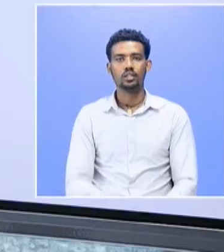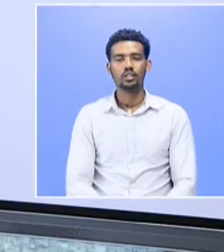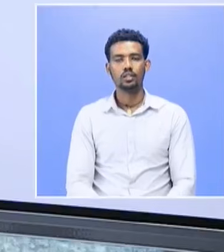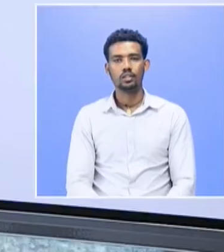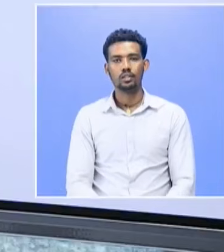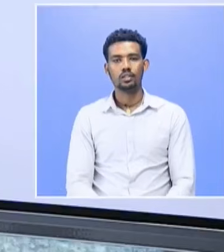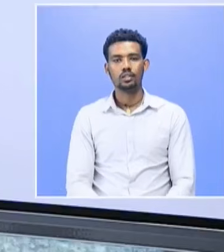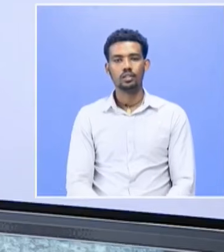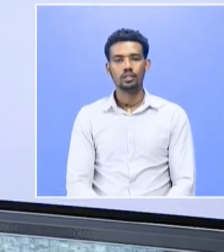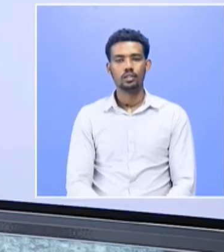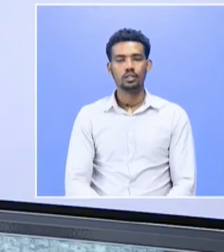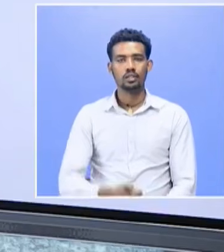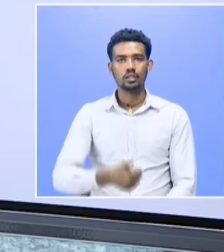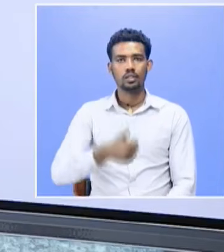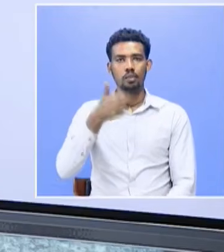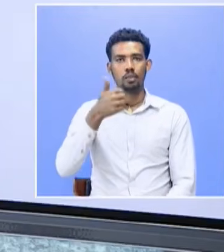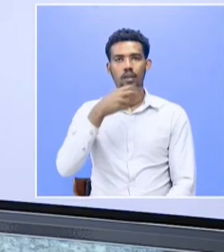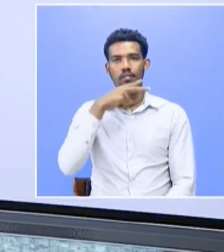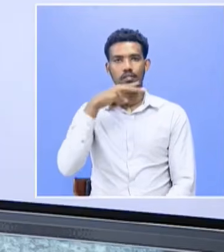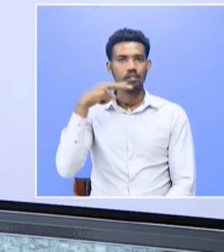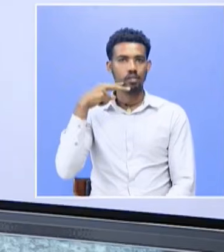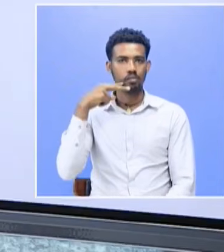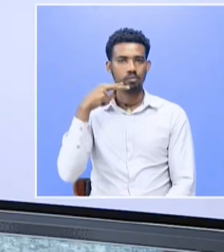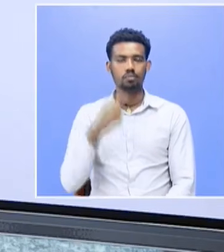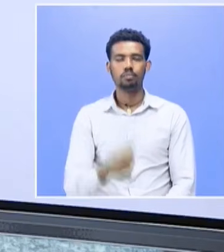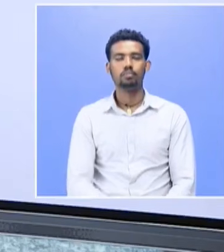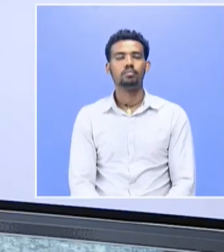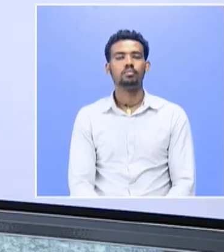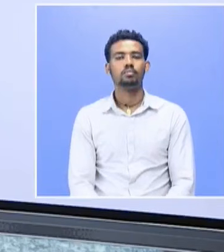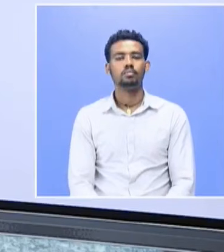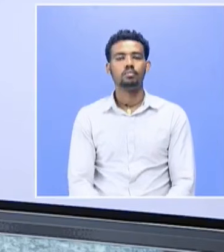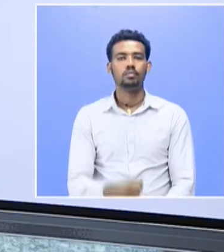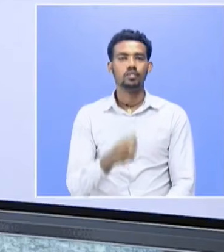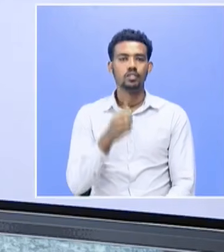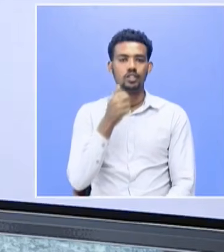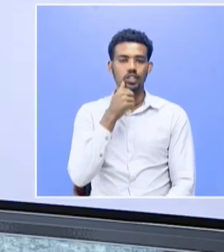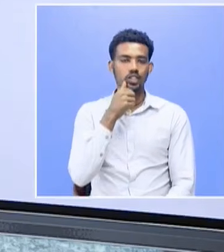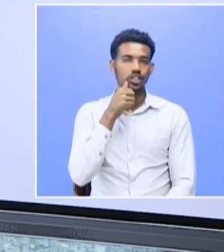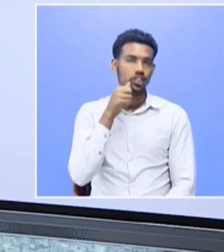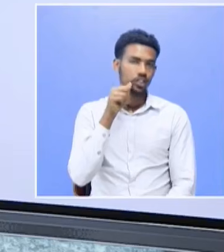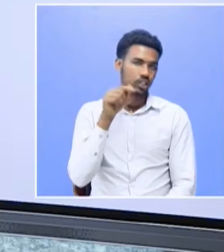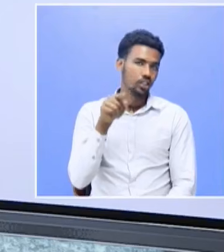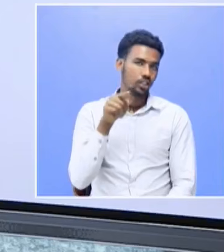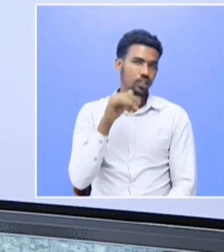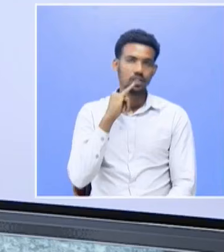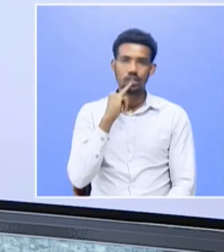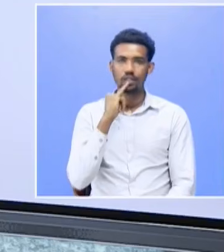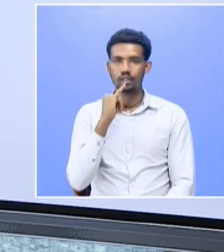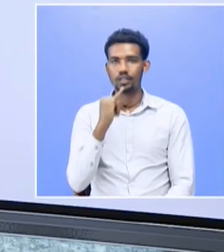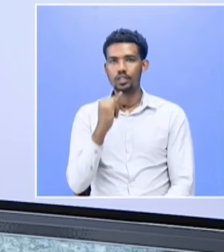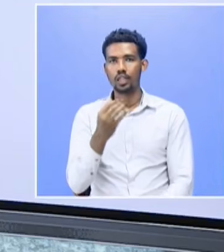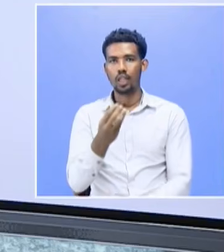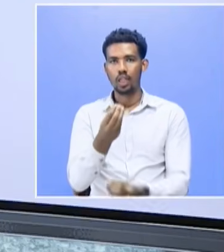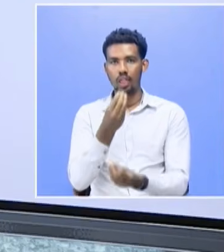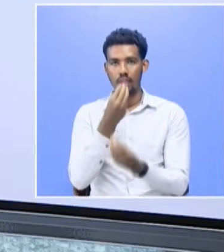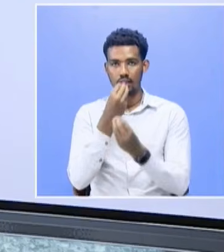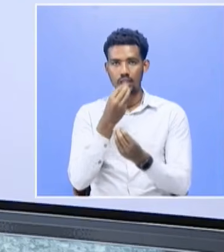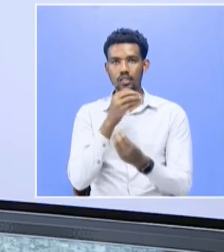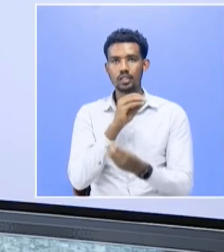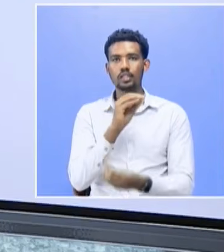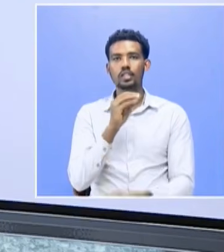the main verb. Let us read together. She is eating